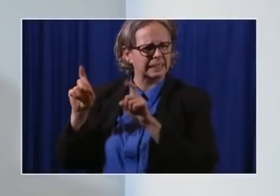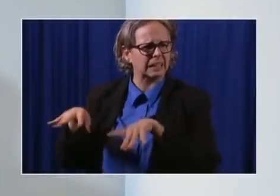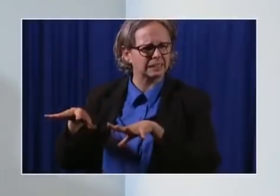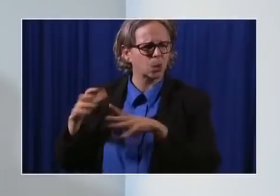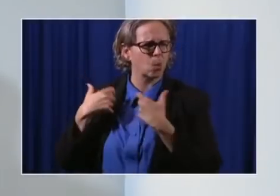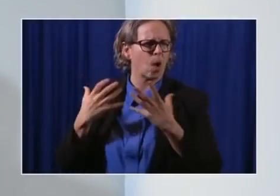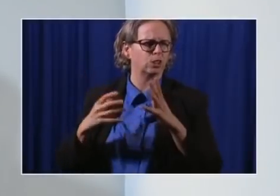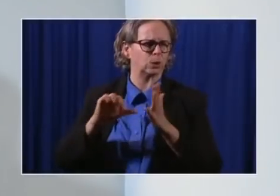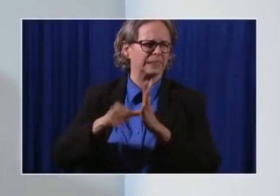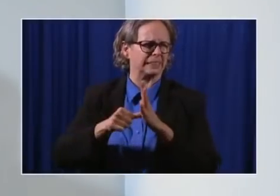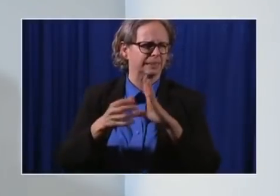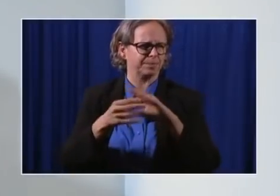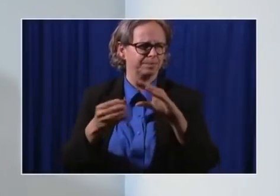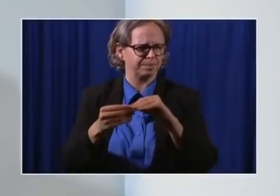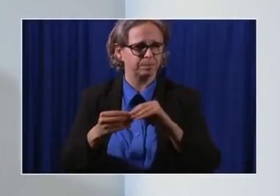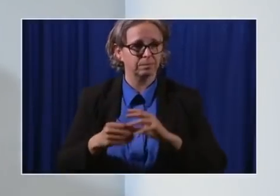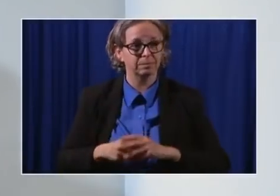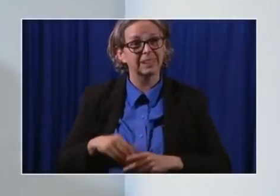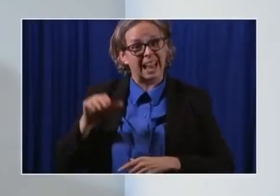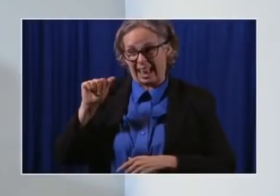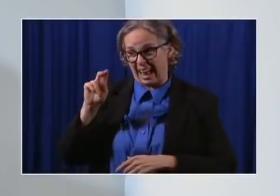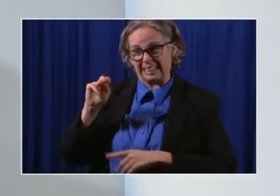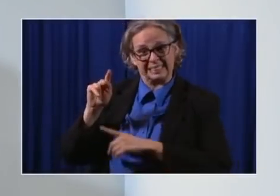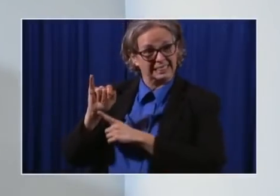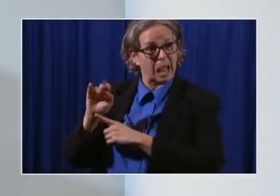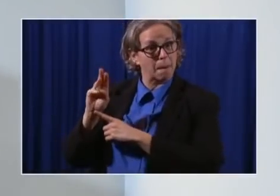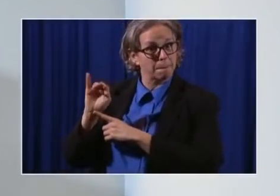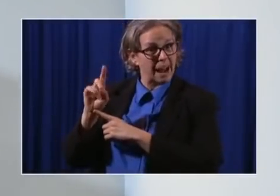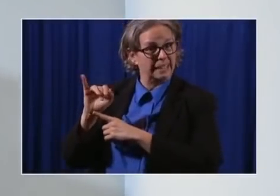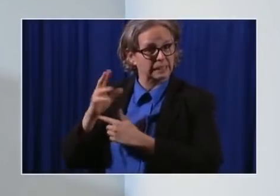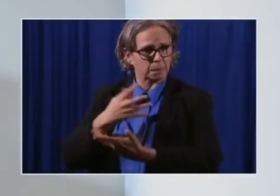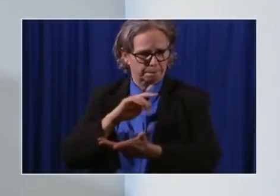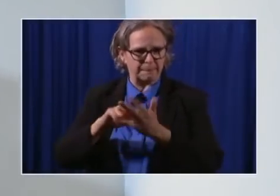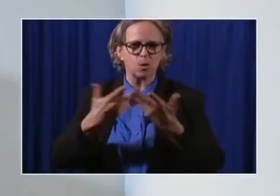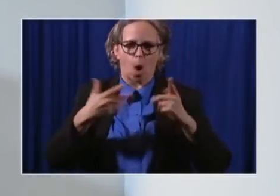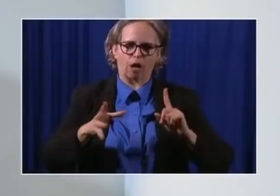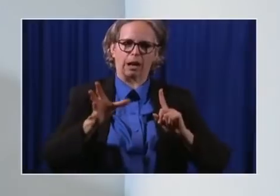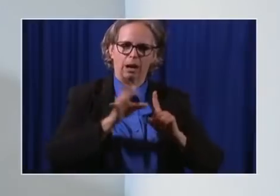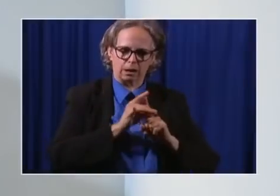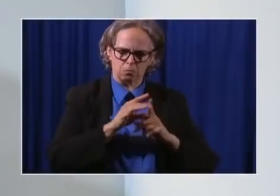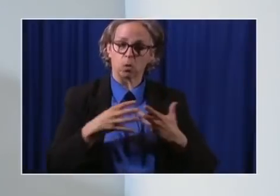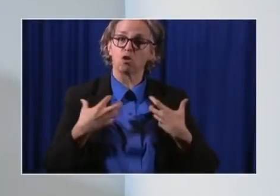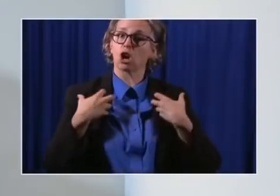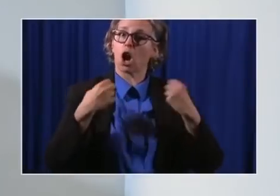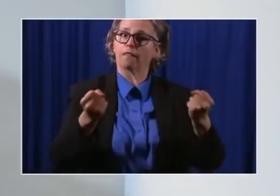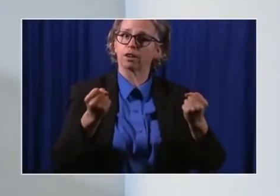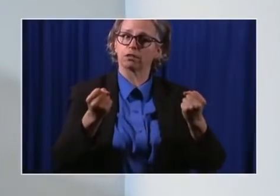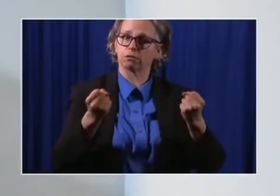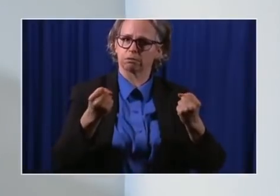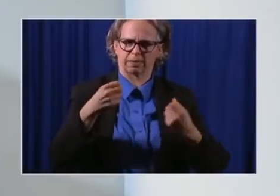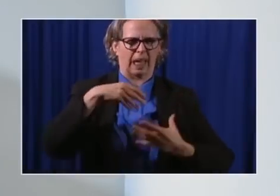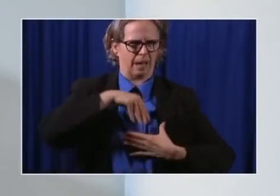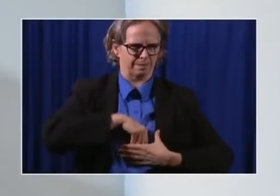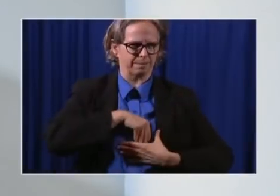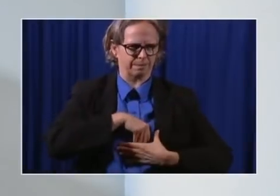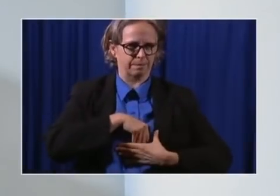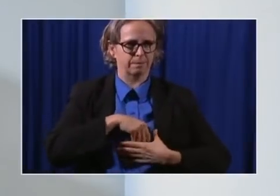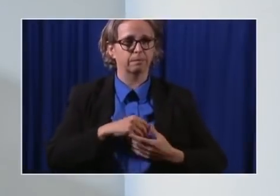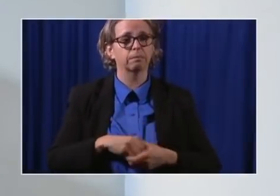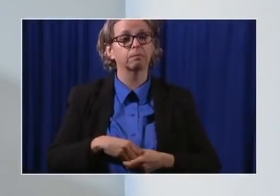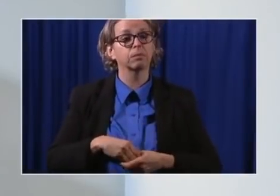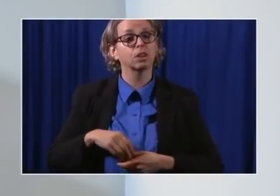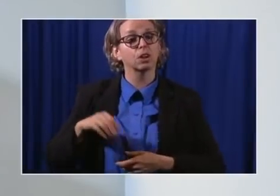sign that you may have already contracted COVID-19. On June the 15th, the Red Cross